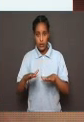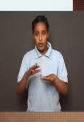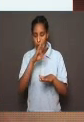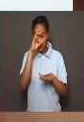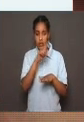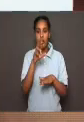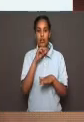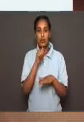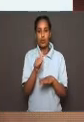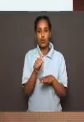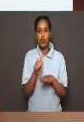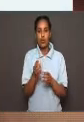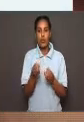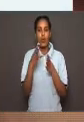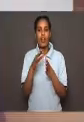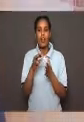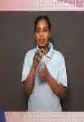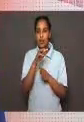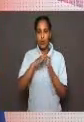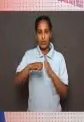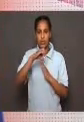because there are no more electrons.